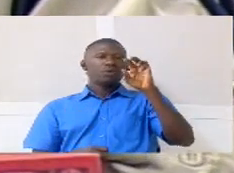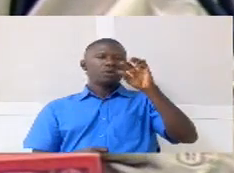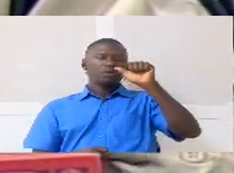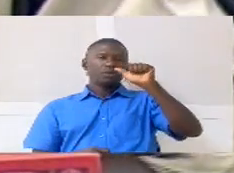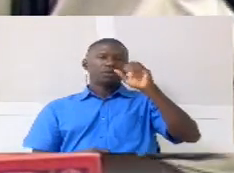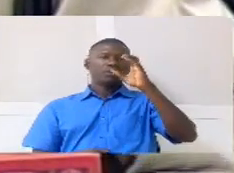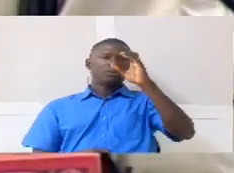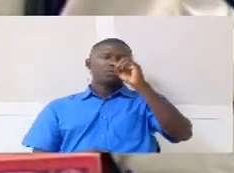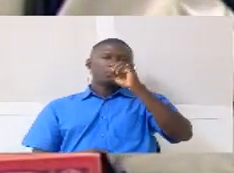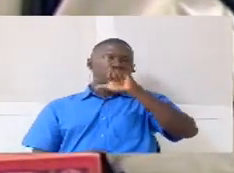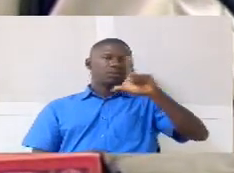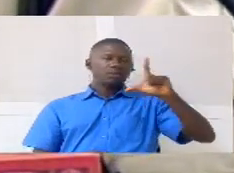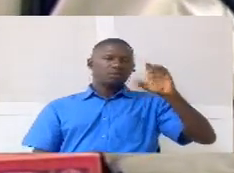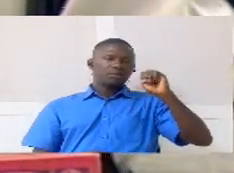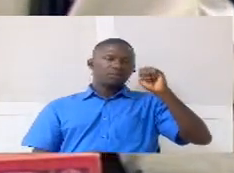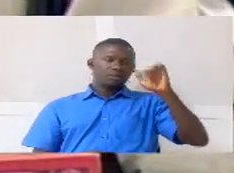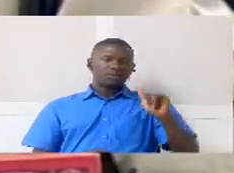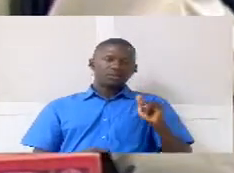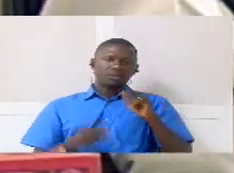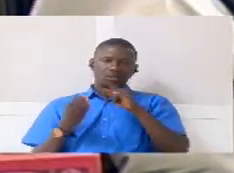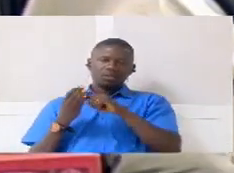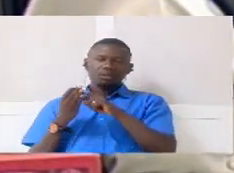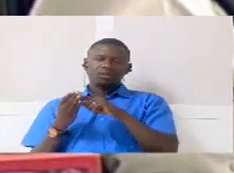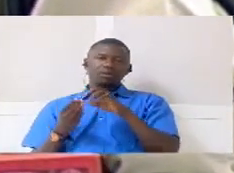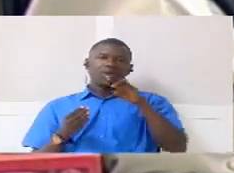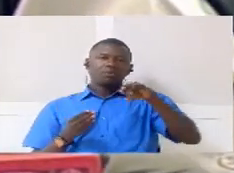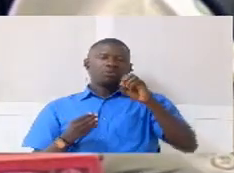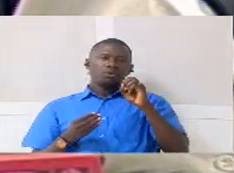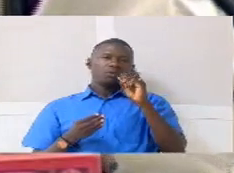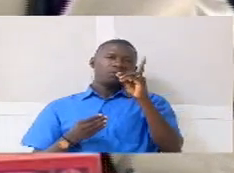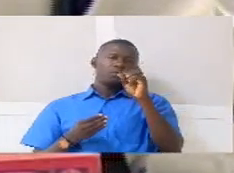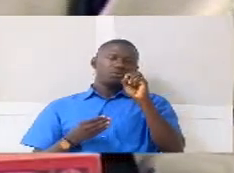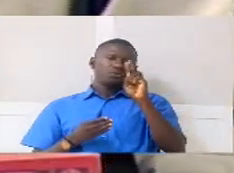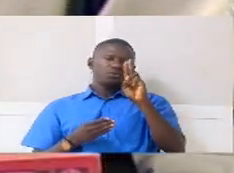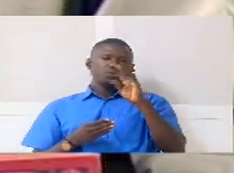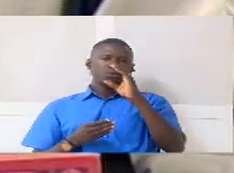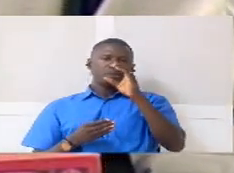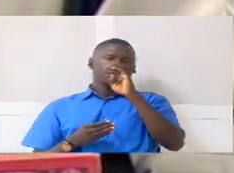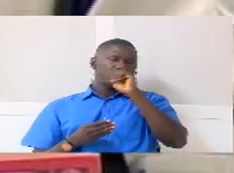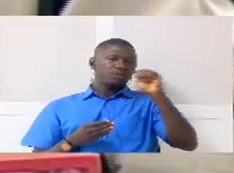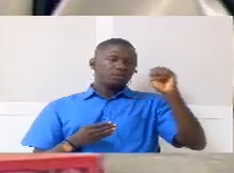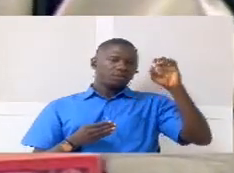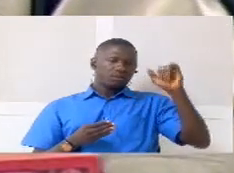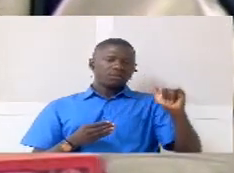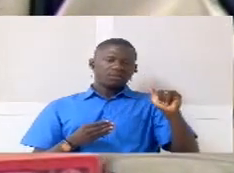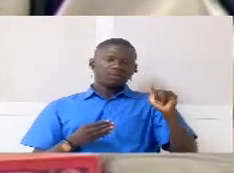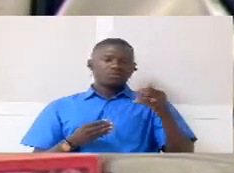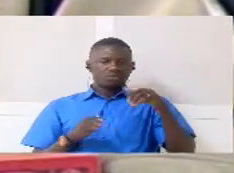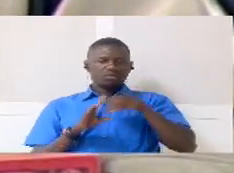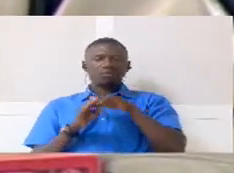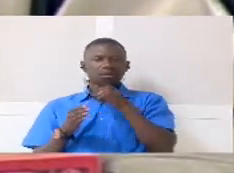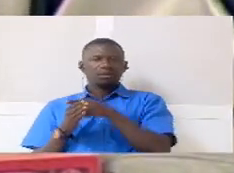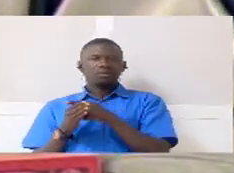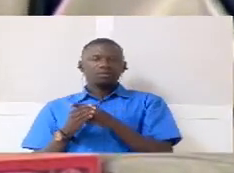Wolokono. Modu Sise also was amongst them. David Kabujere, what he did ya murundinang. David used to leave. After a short